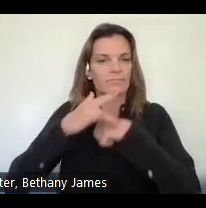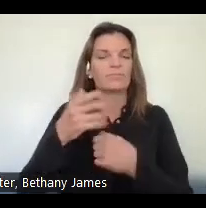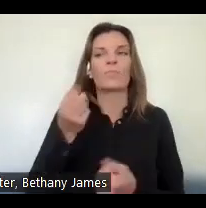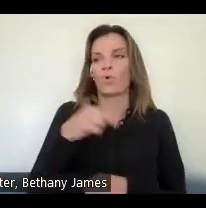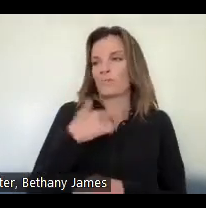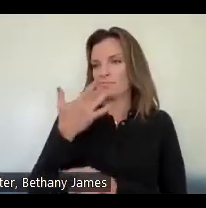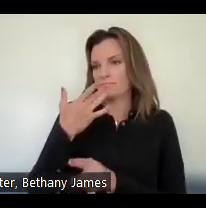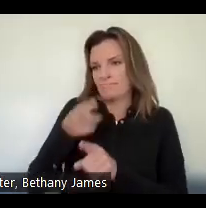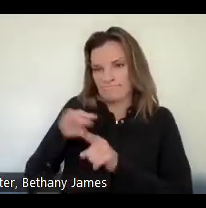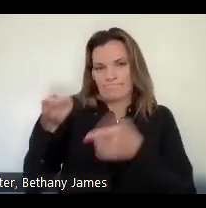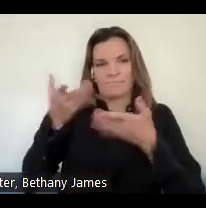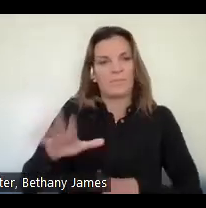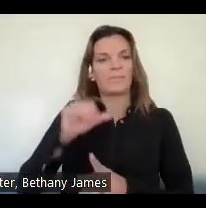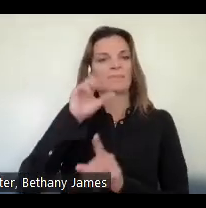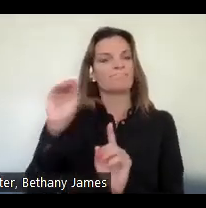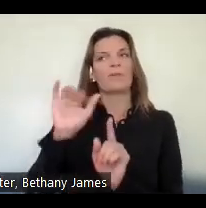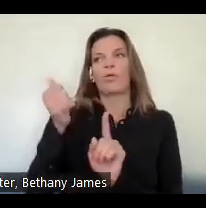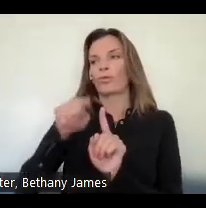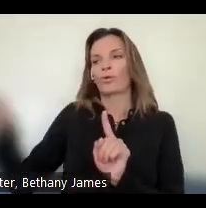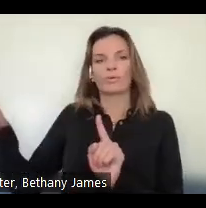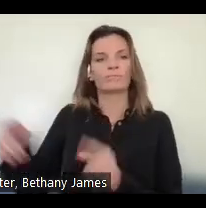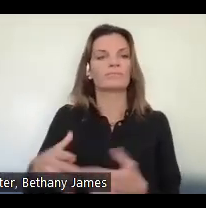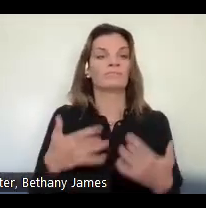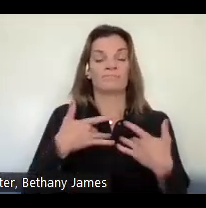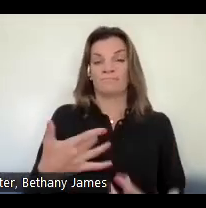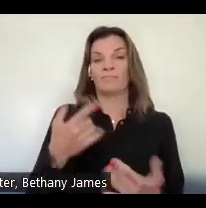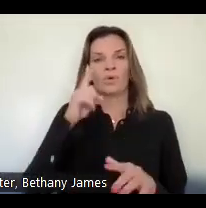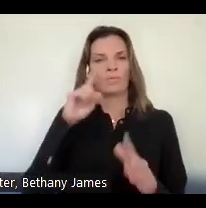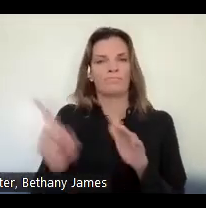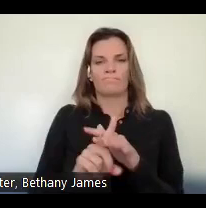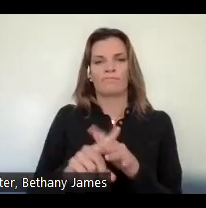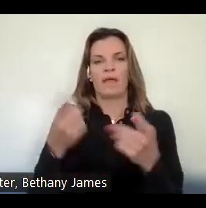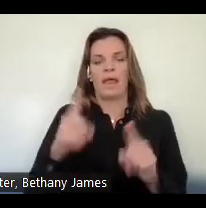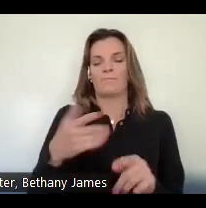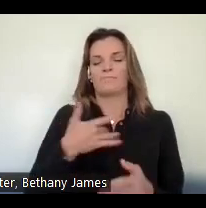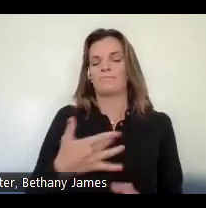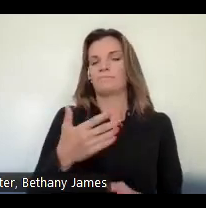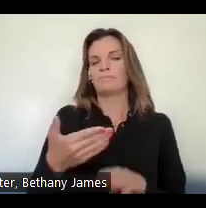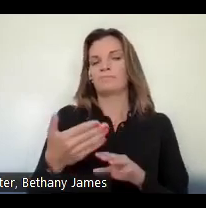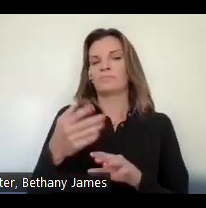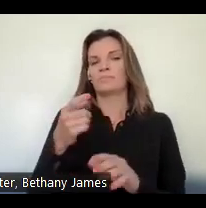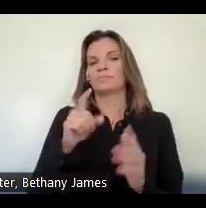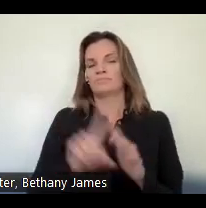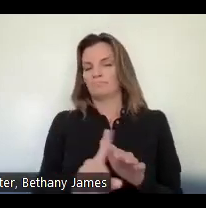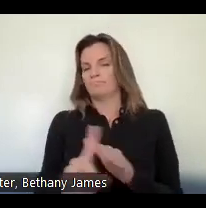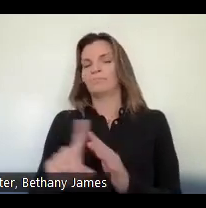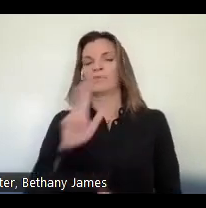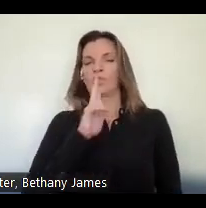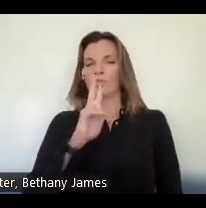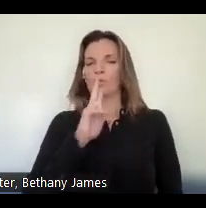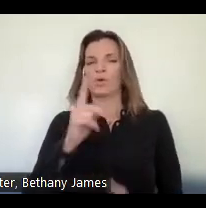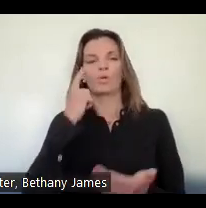symptoms present before the age of 3. It will look different in everyone, but this is the primary